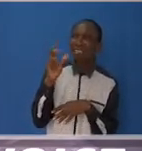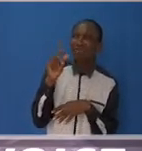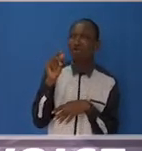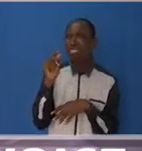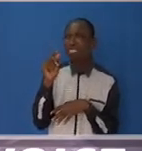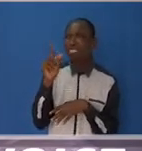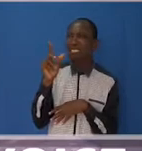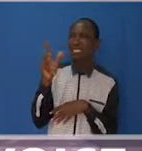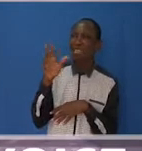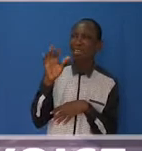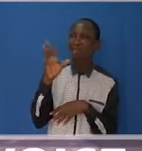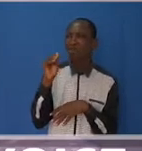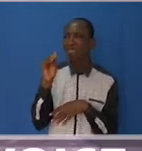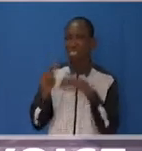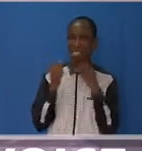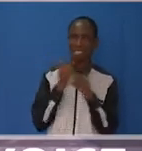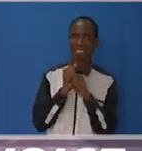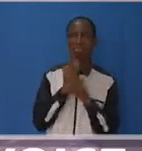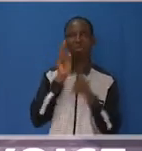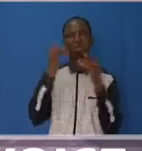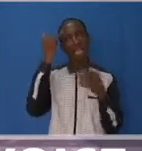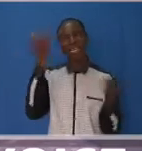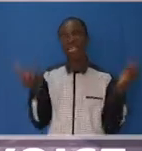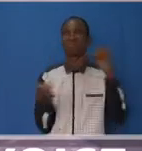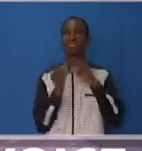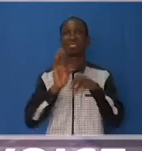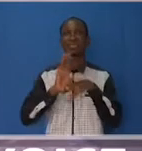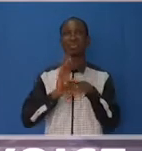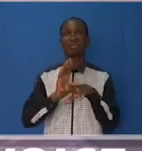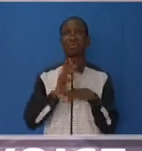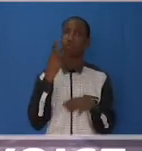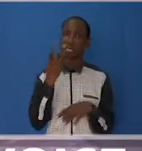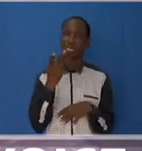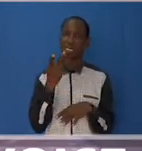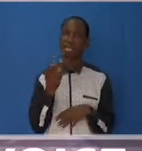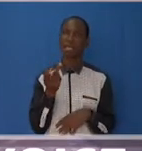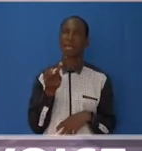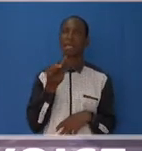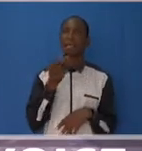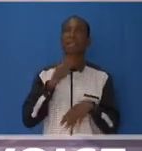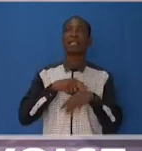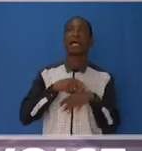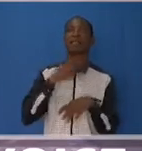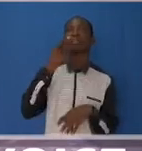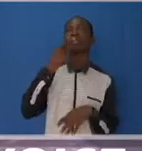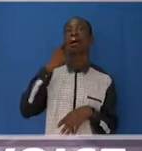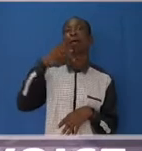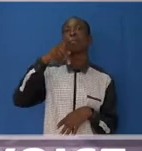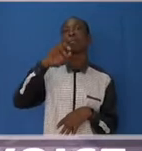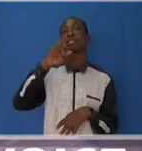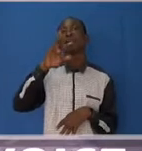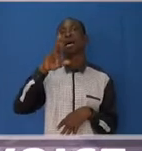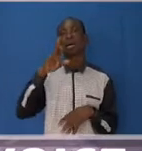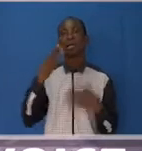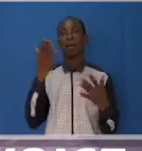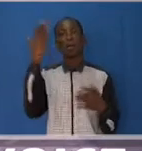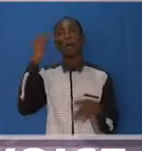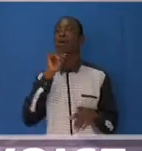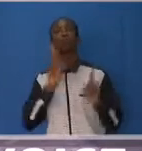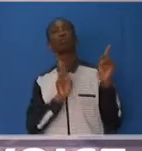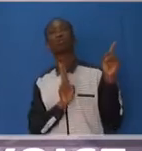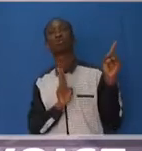deko enti ase misa ne se peter no ma abreso no adenti ena na omonye